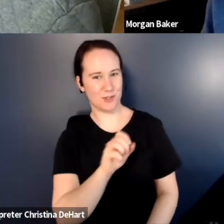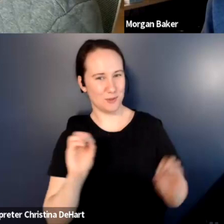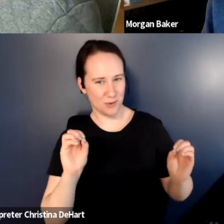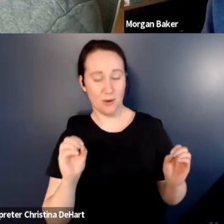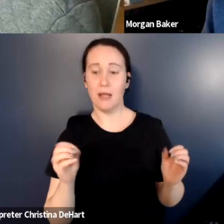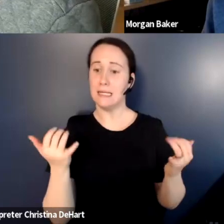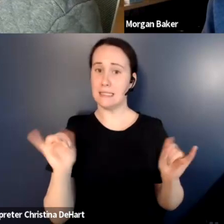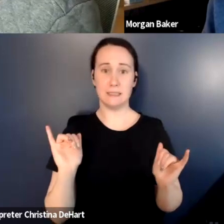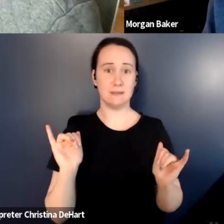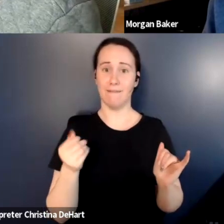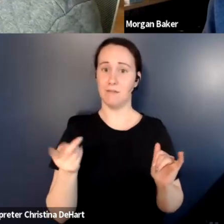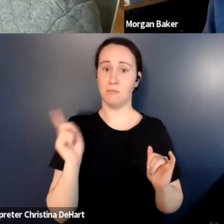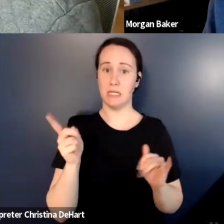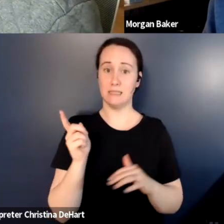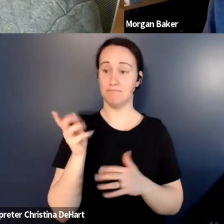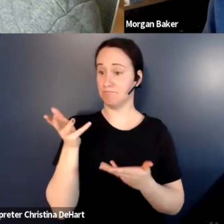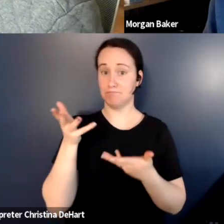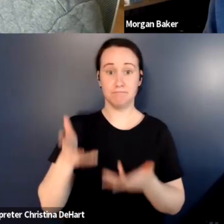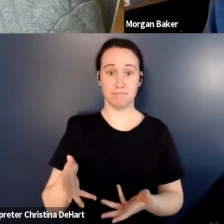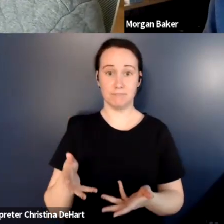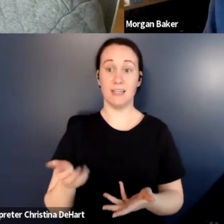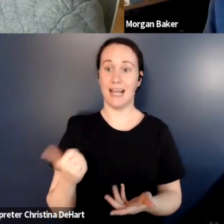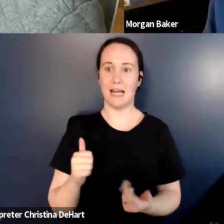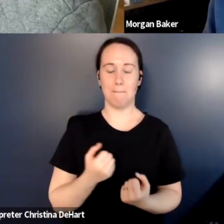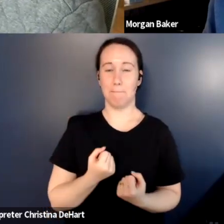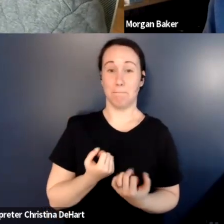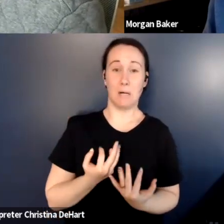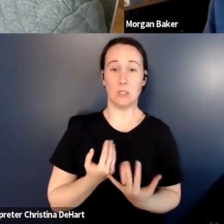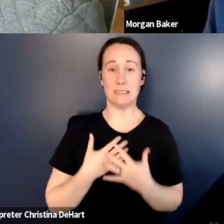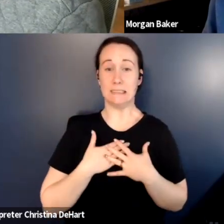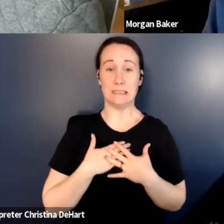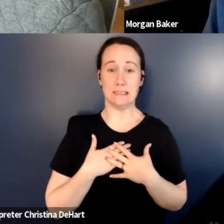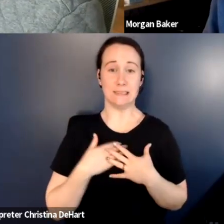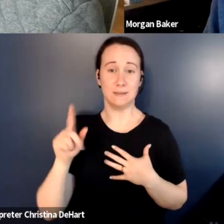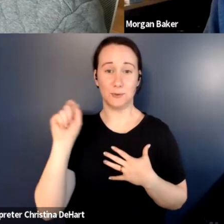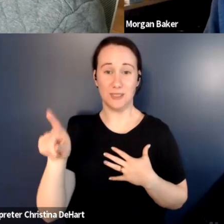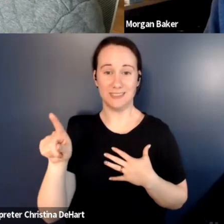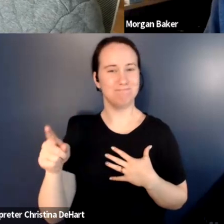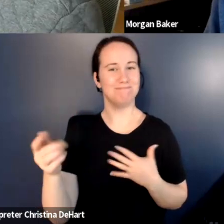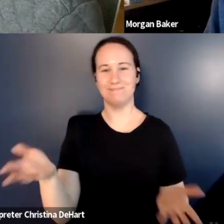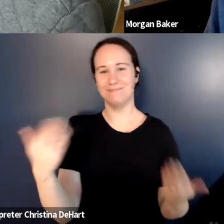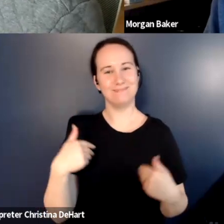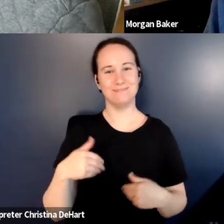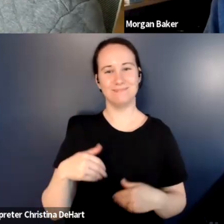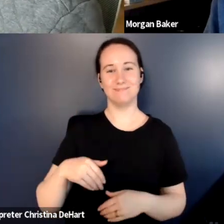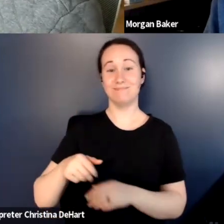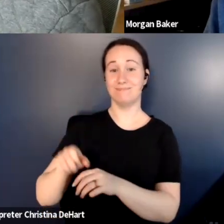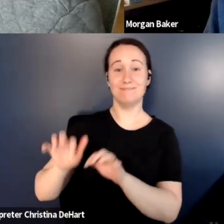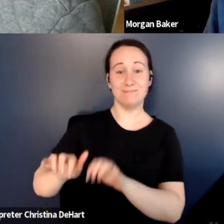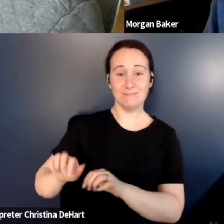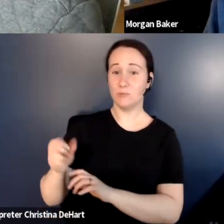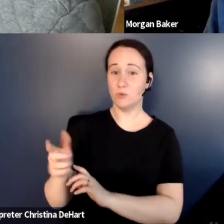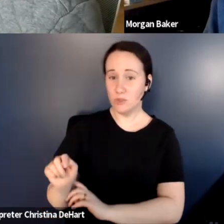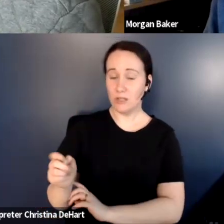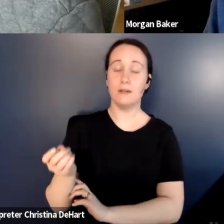minutes, folks. So if there are any other burning questions you might have, feel free to throw them in the chat,